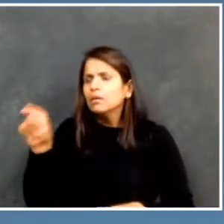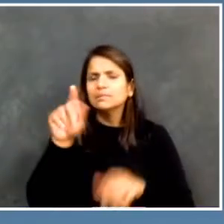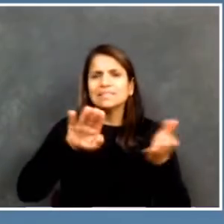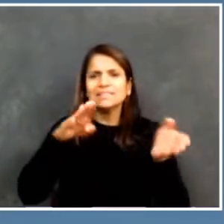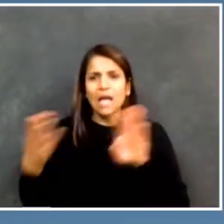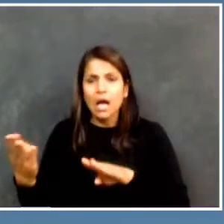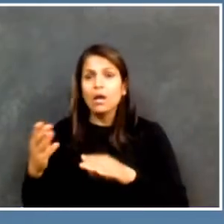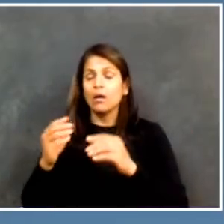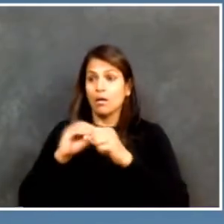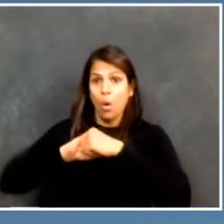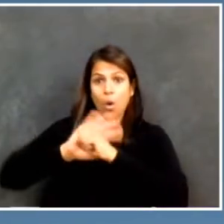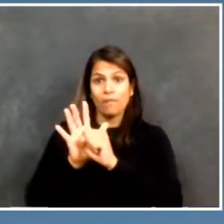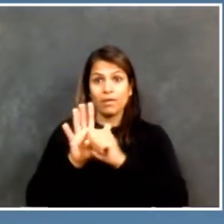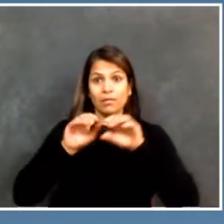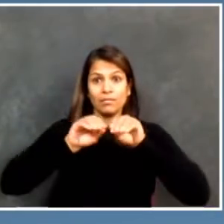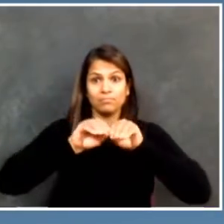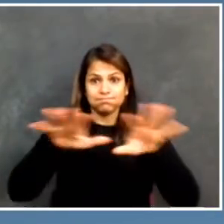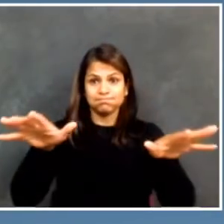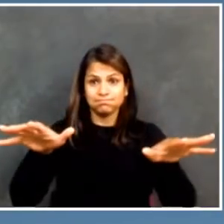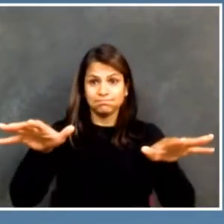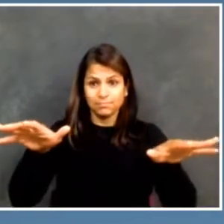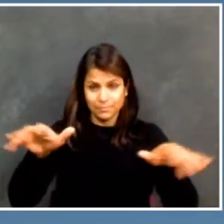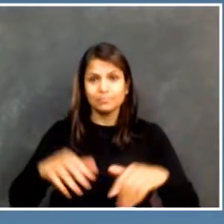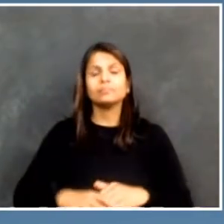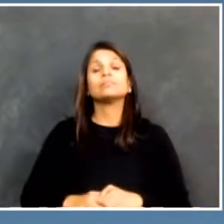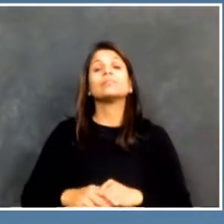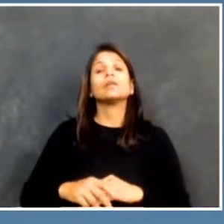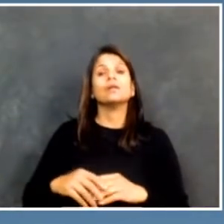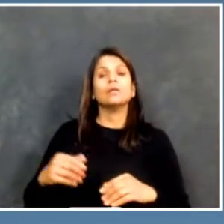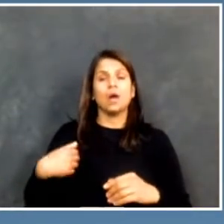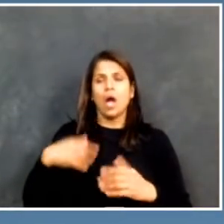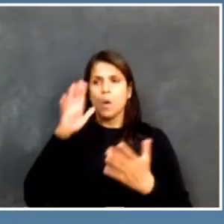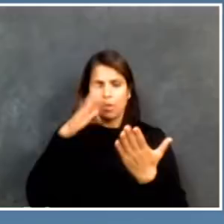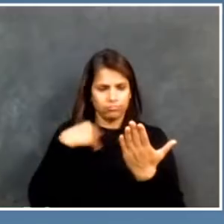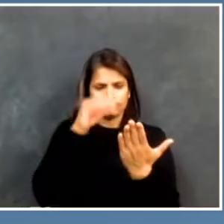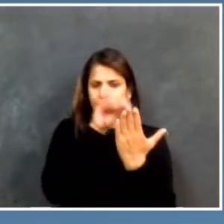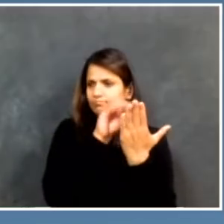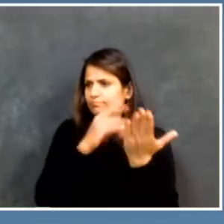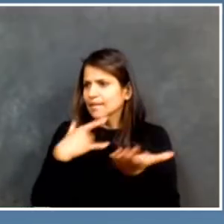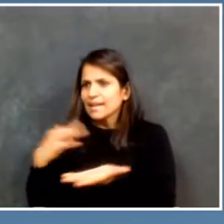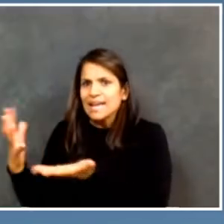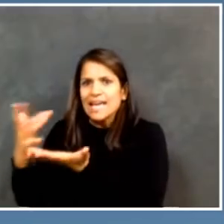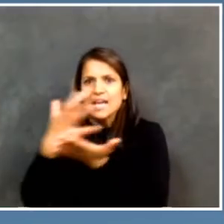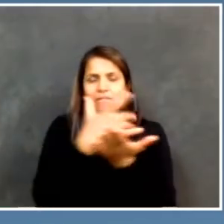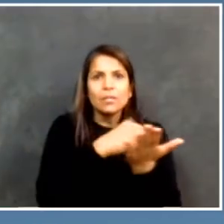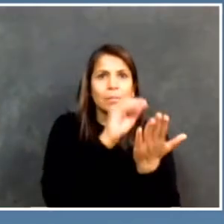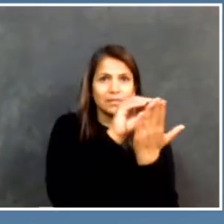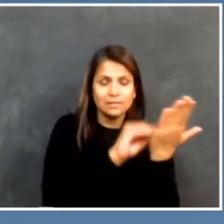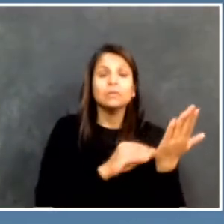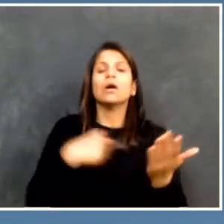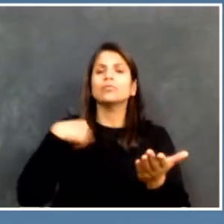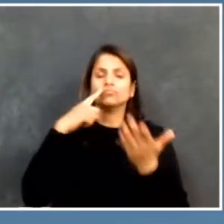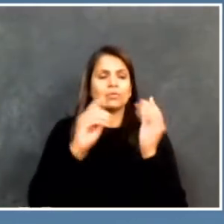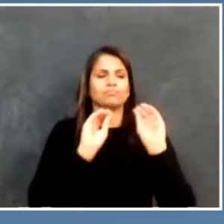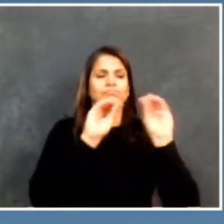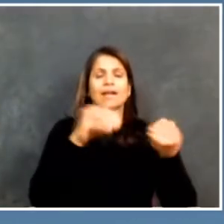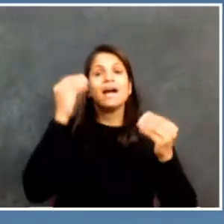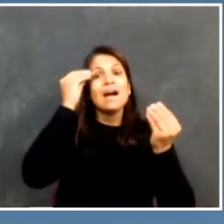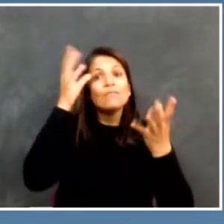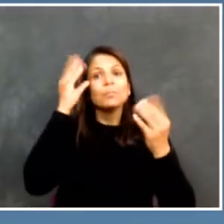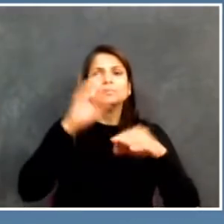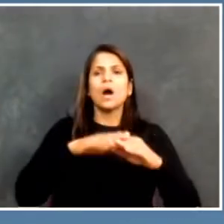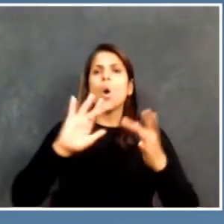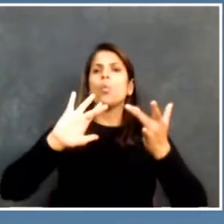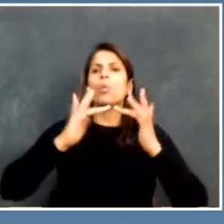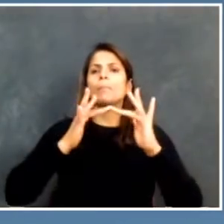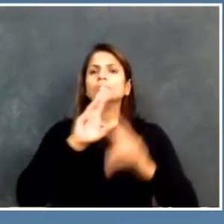what you'll see in the data that we have on our website is that the number of individuals